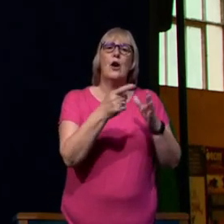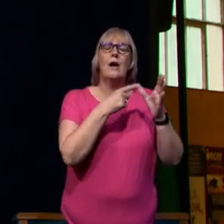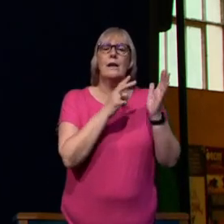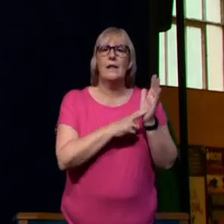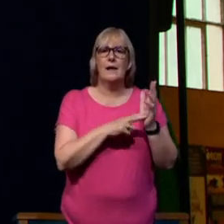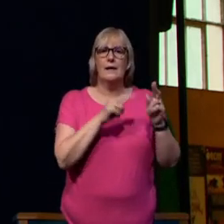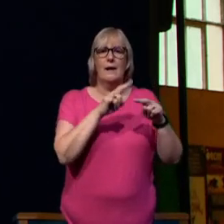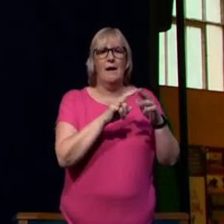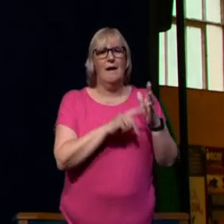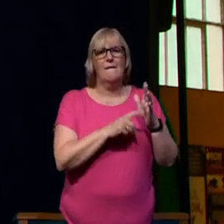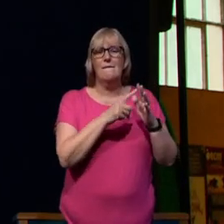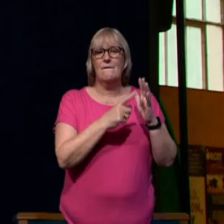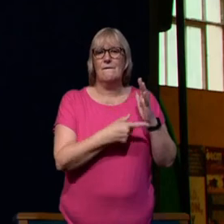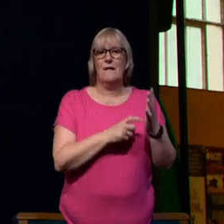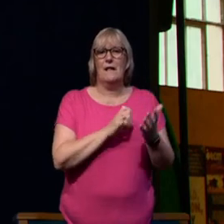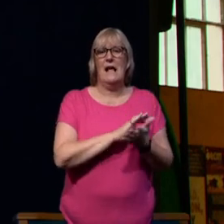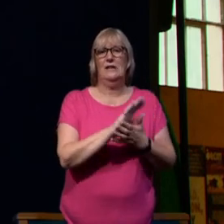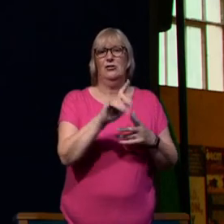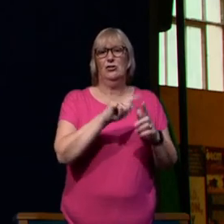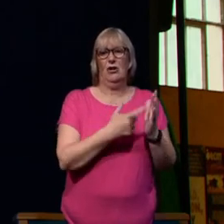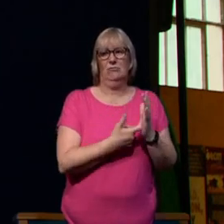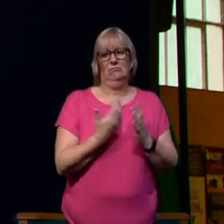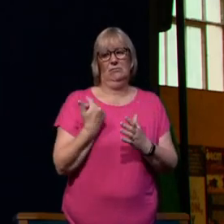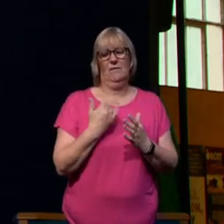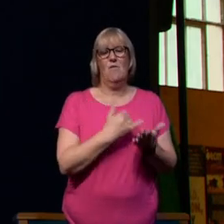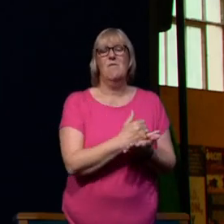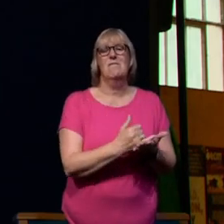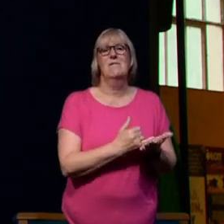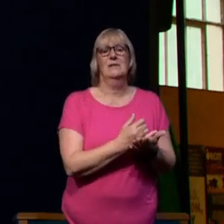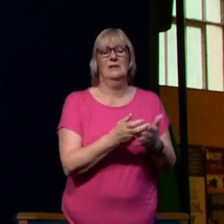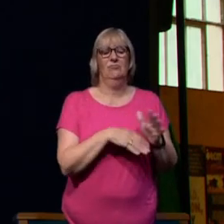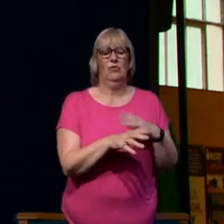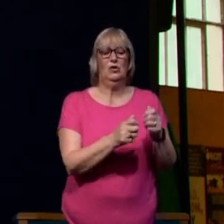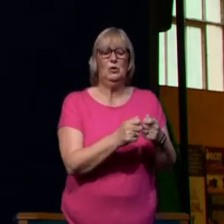paper, I'd known him quite well as a younger man,